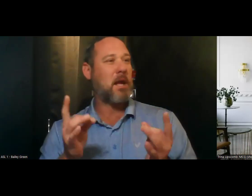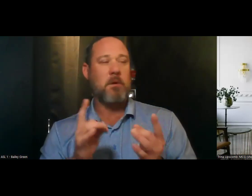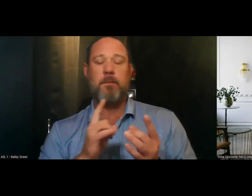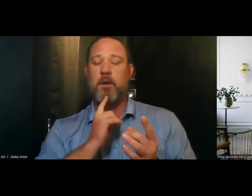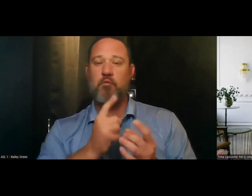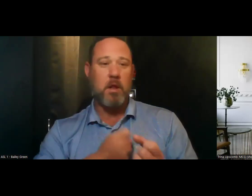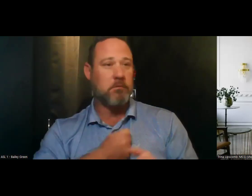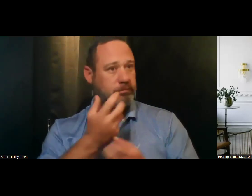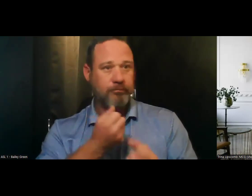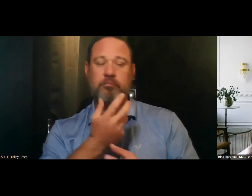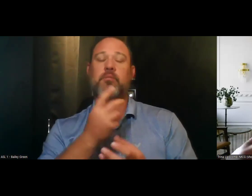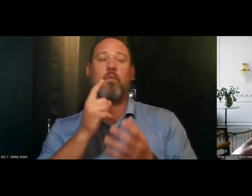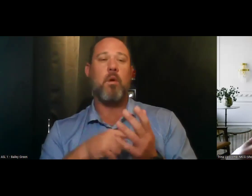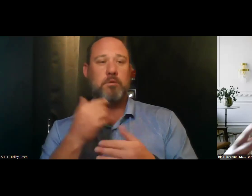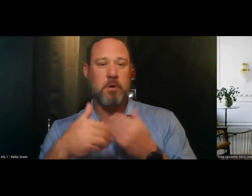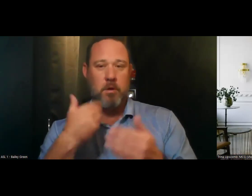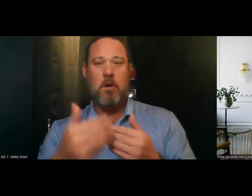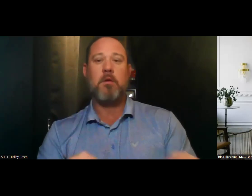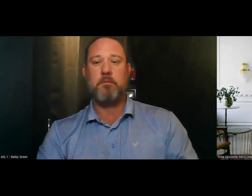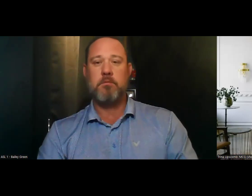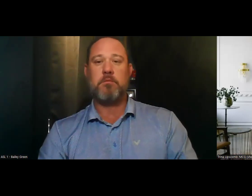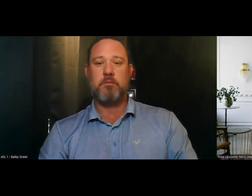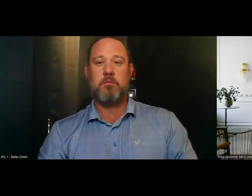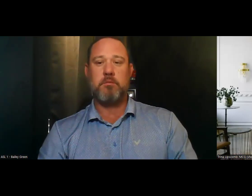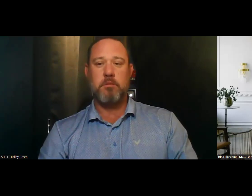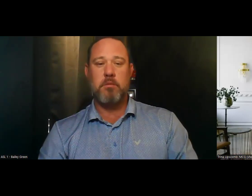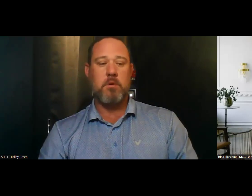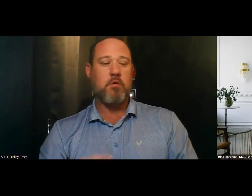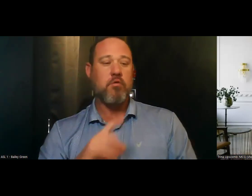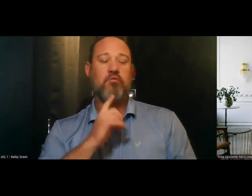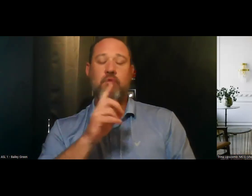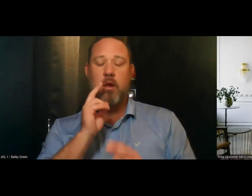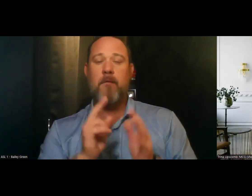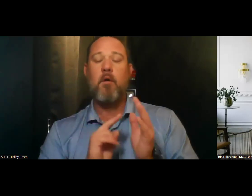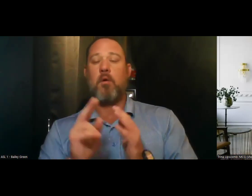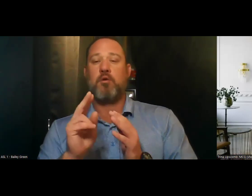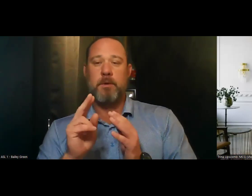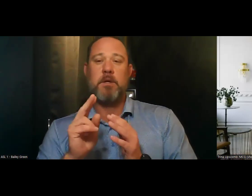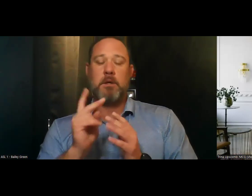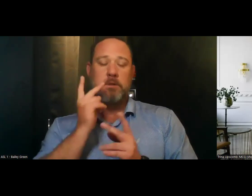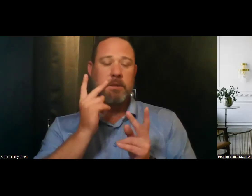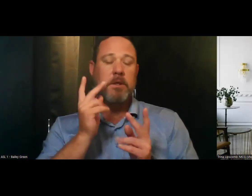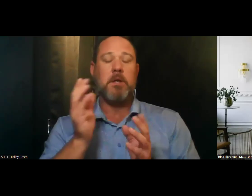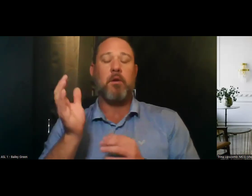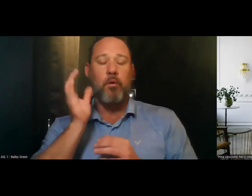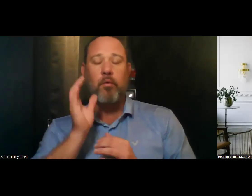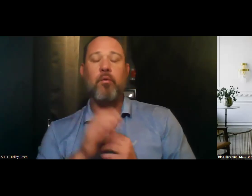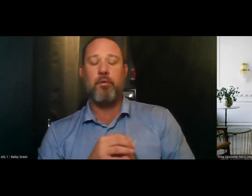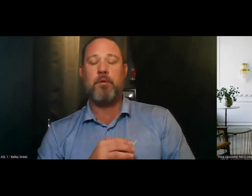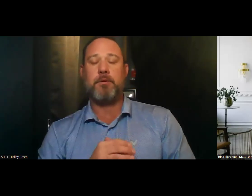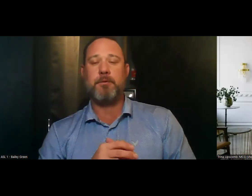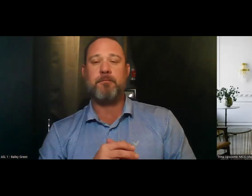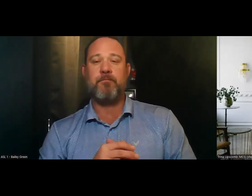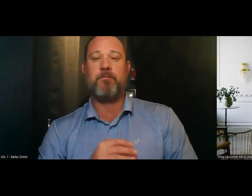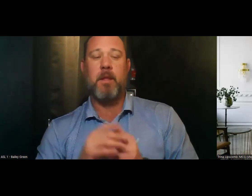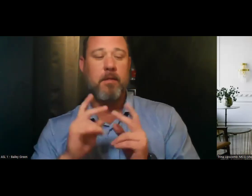kind of like blurted out like a whole bunch of stuff because they're just really looking forward to being seen and heard. And in the